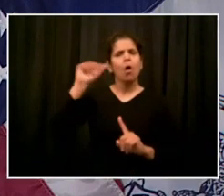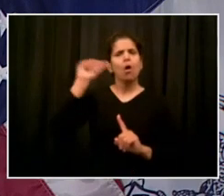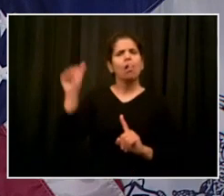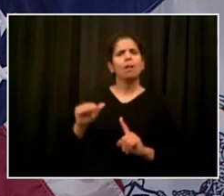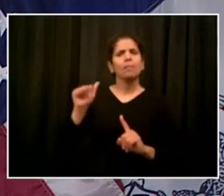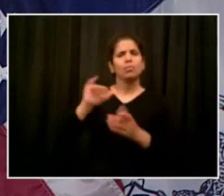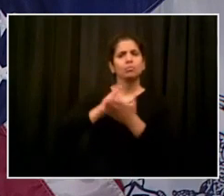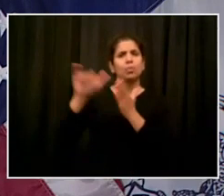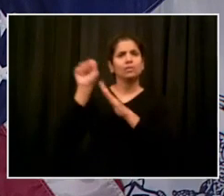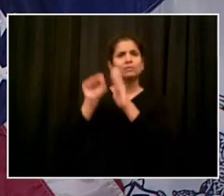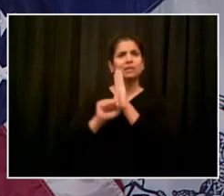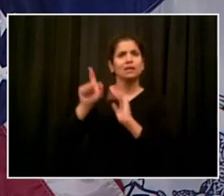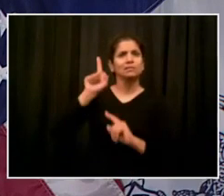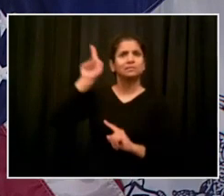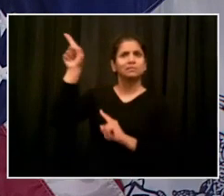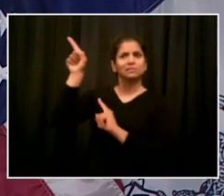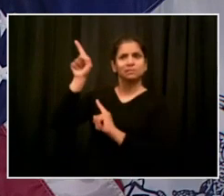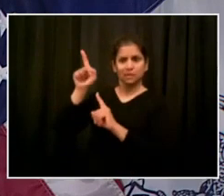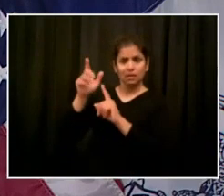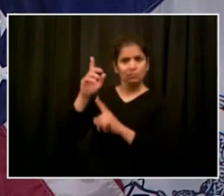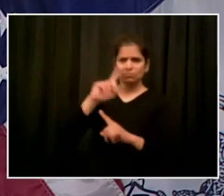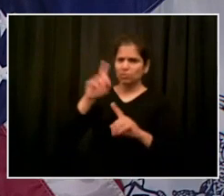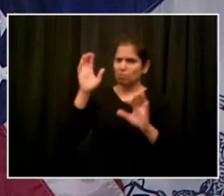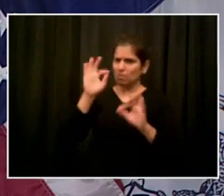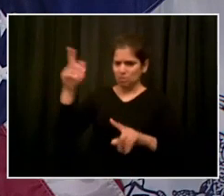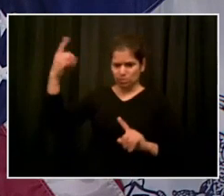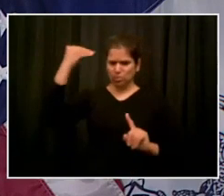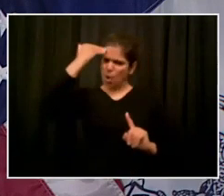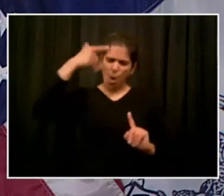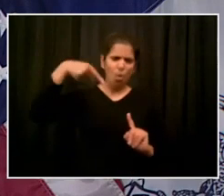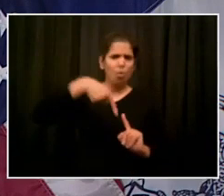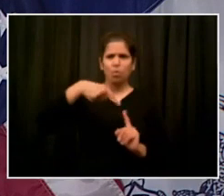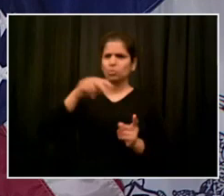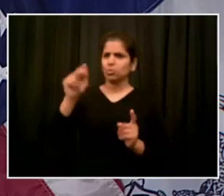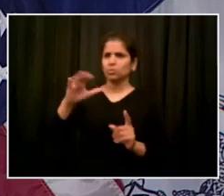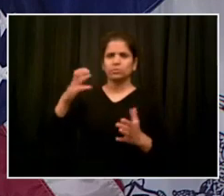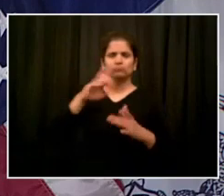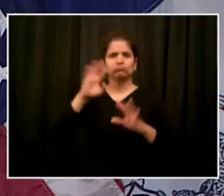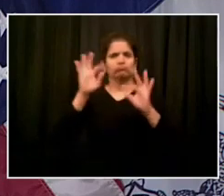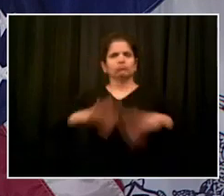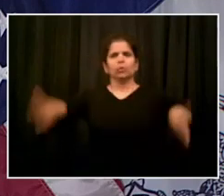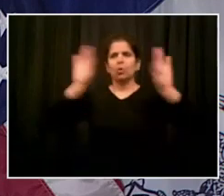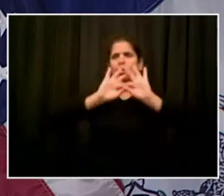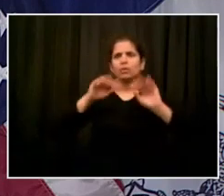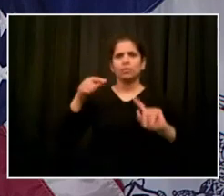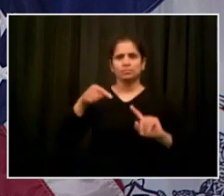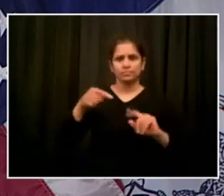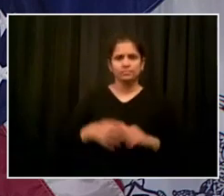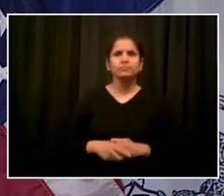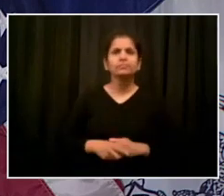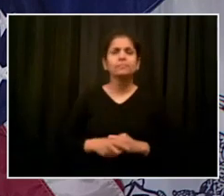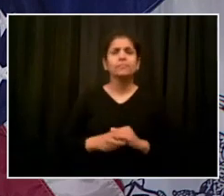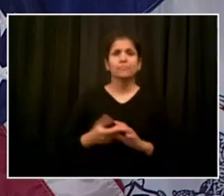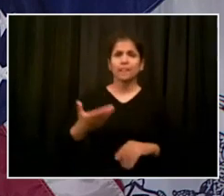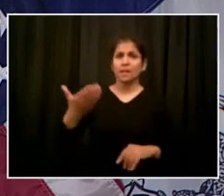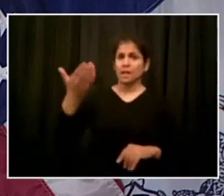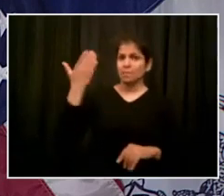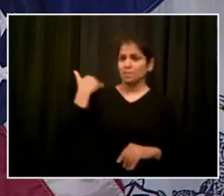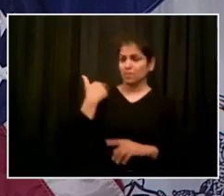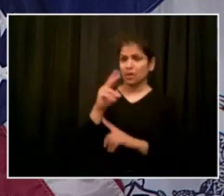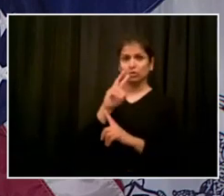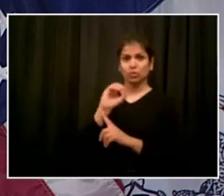back. And so they acted resolutely back then. It gave the borrowing authority. The city used it